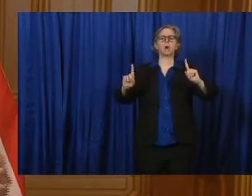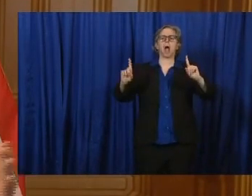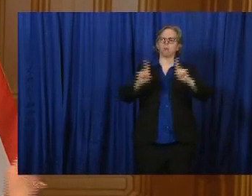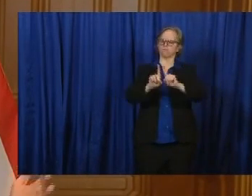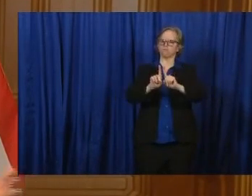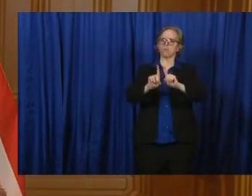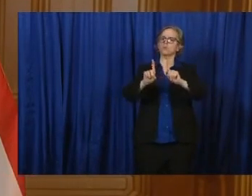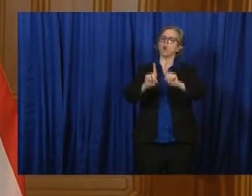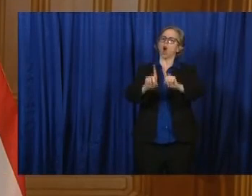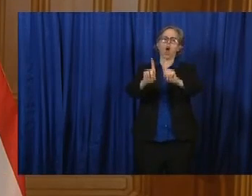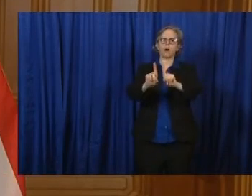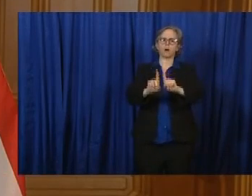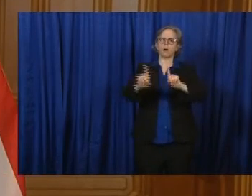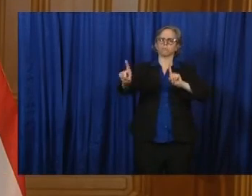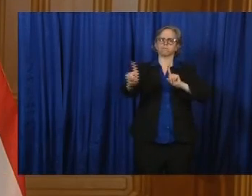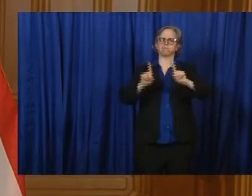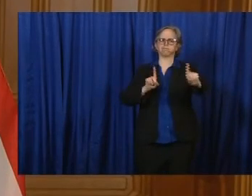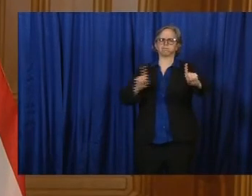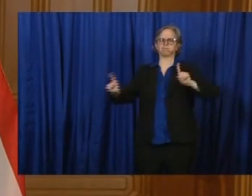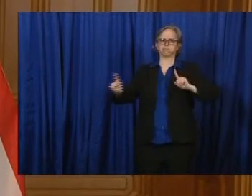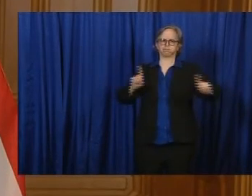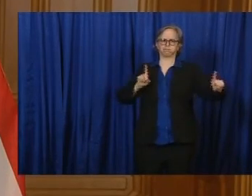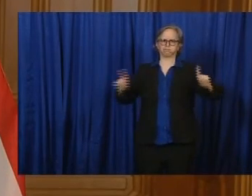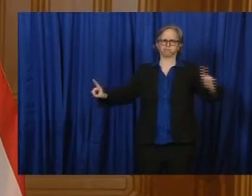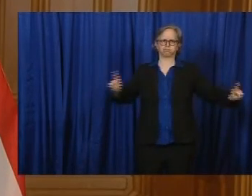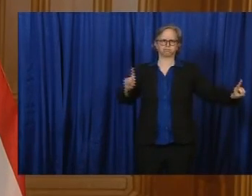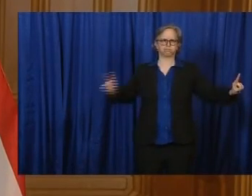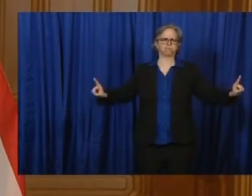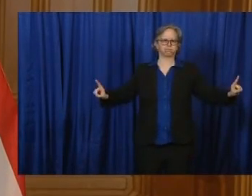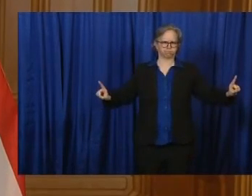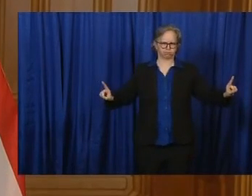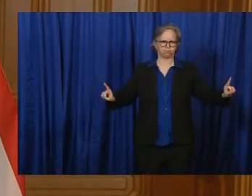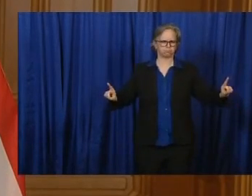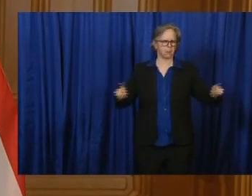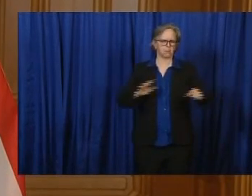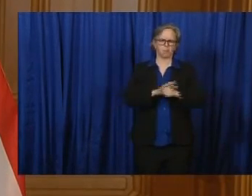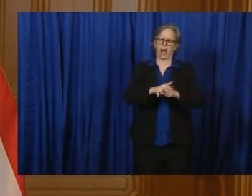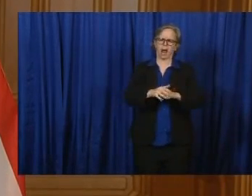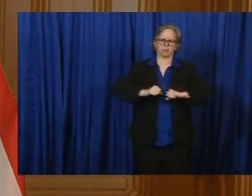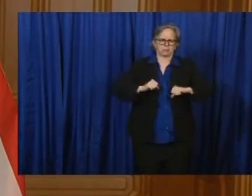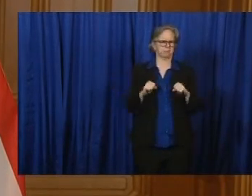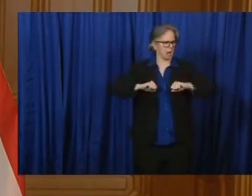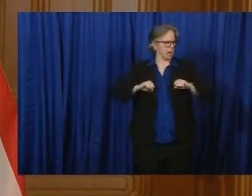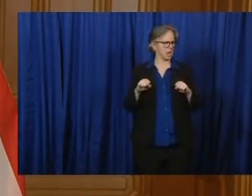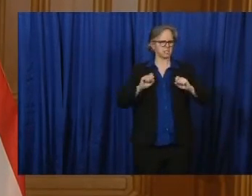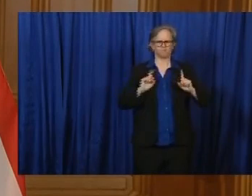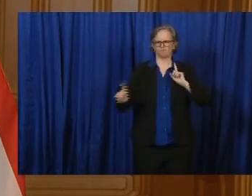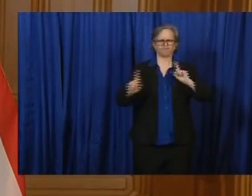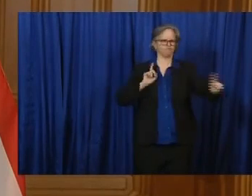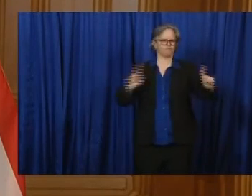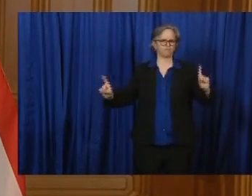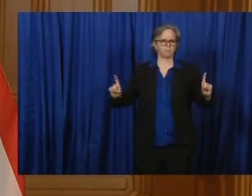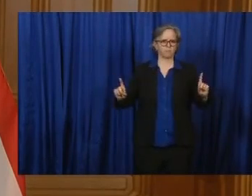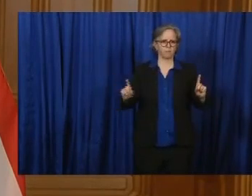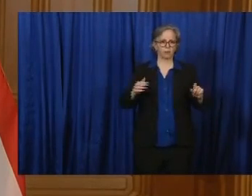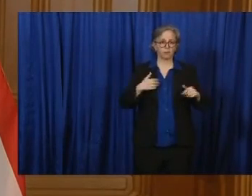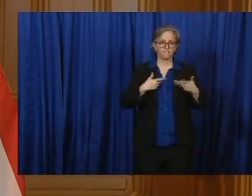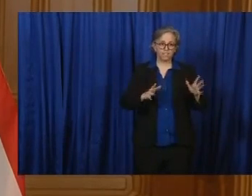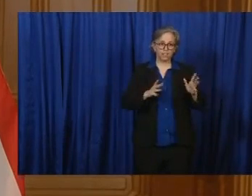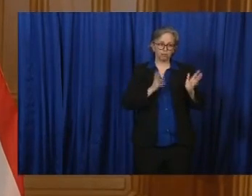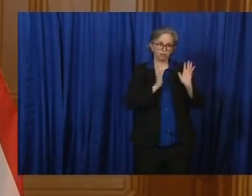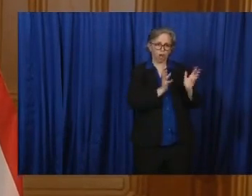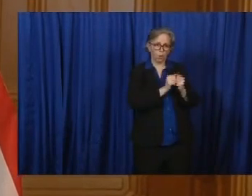that social distancing. What we get reports on, and I've talked to some of the mayors, I've talked to some of the chiefs of